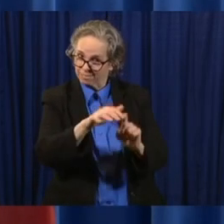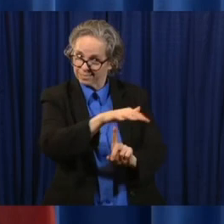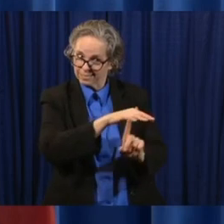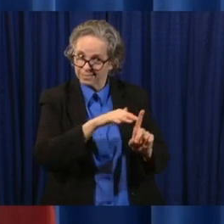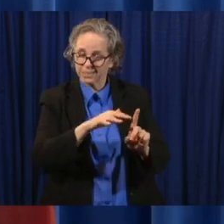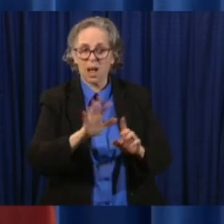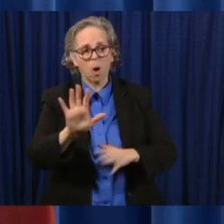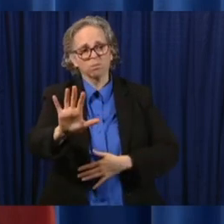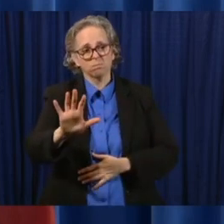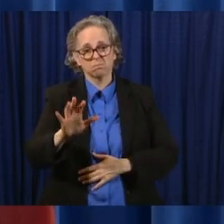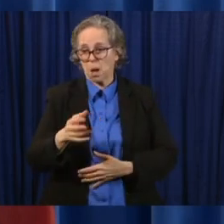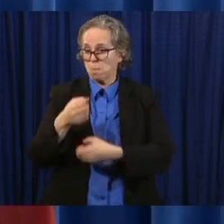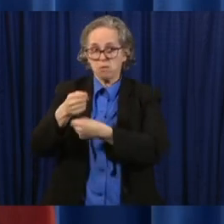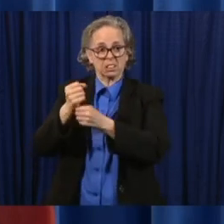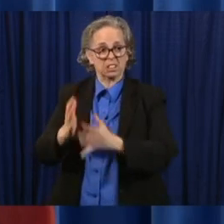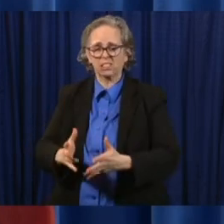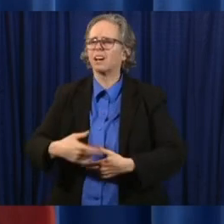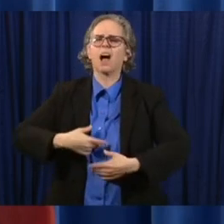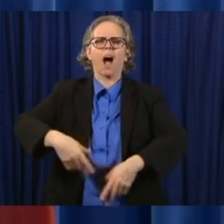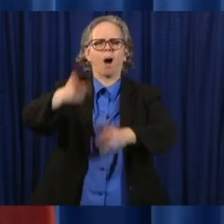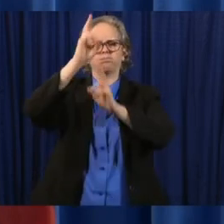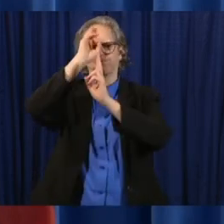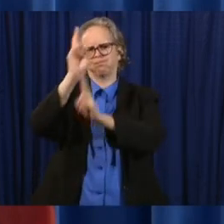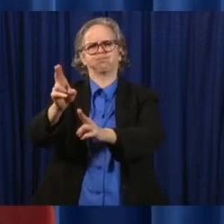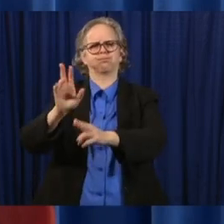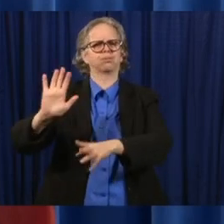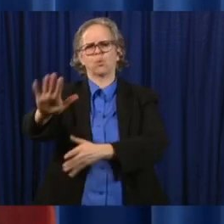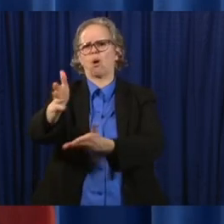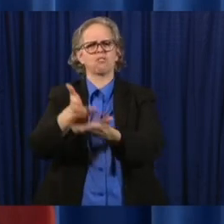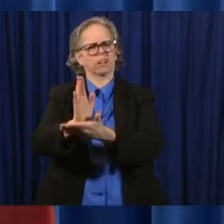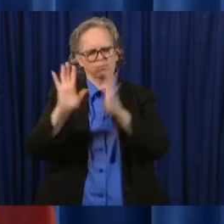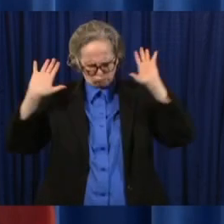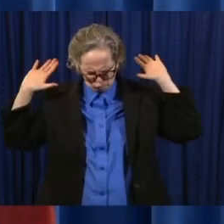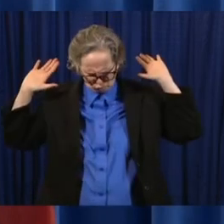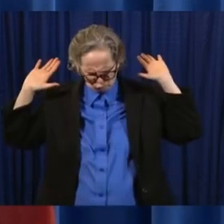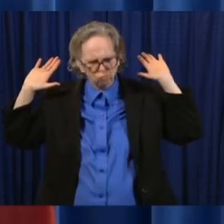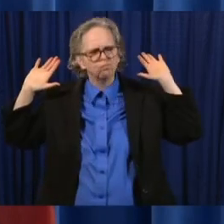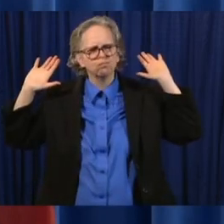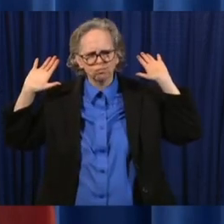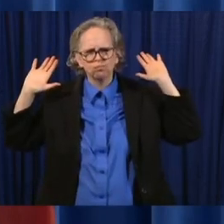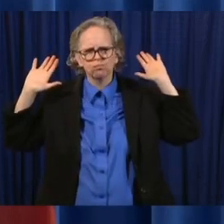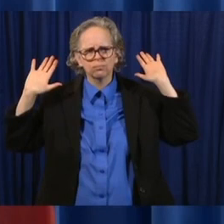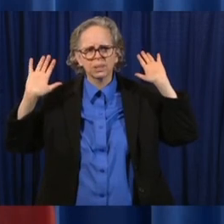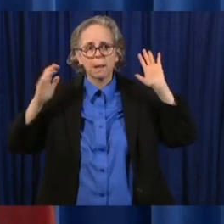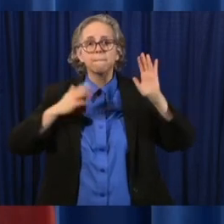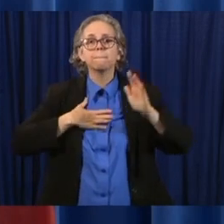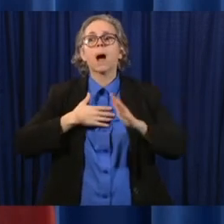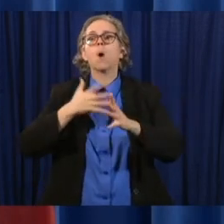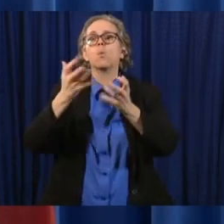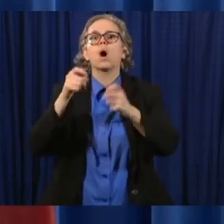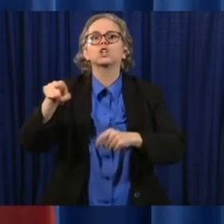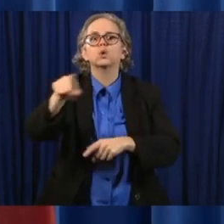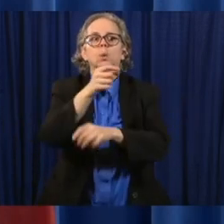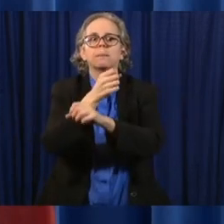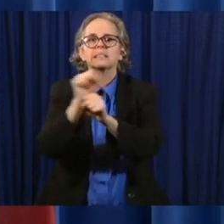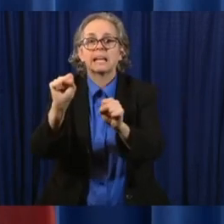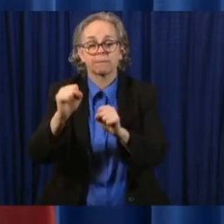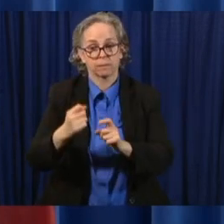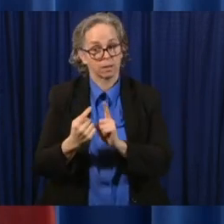only thing I would ask them to do is be safe. Stay away from each other. Don't get that close to each